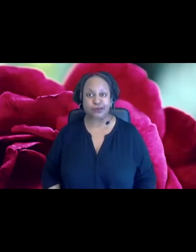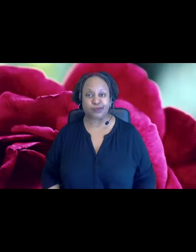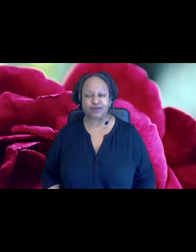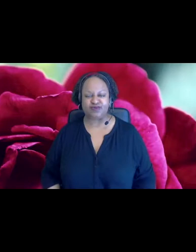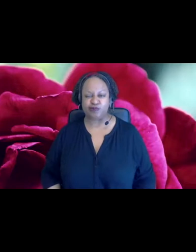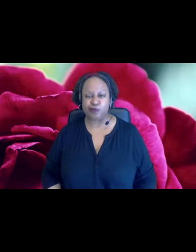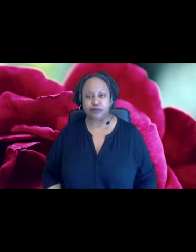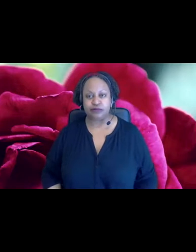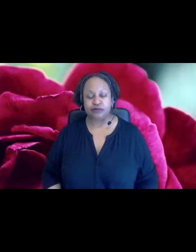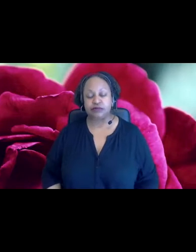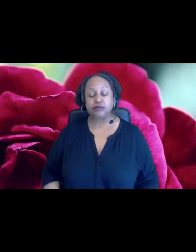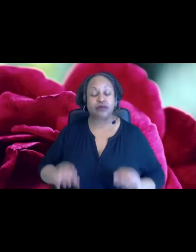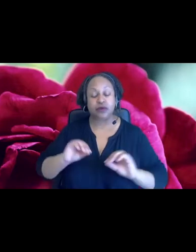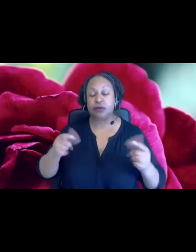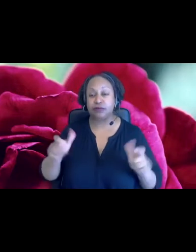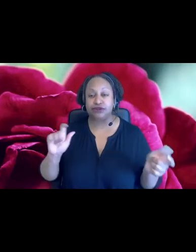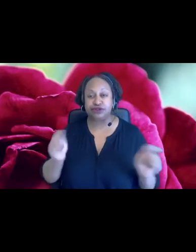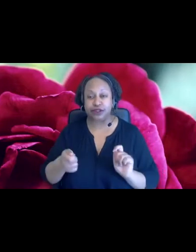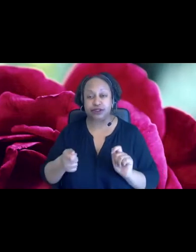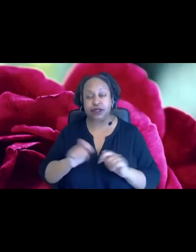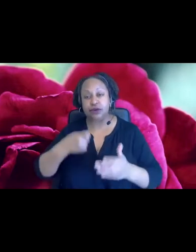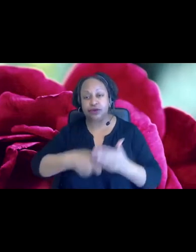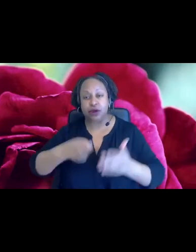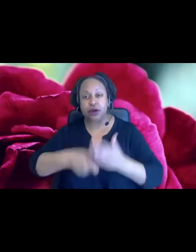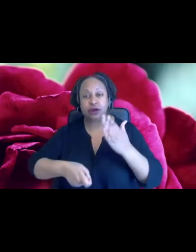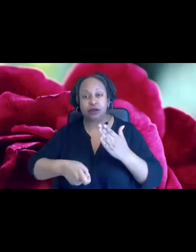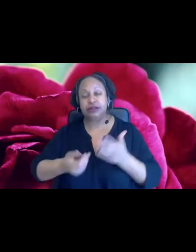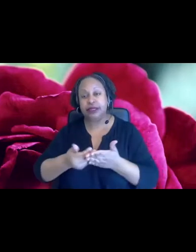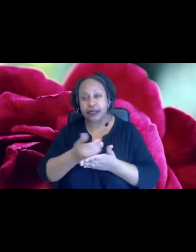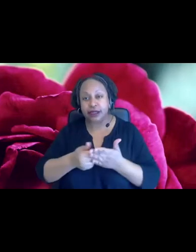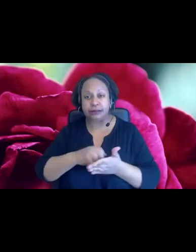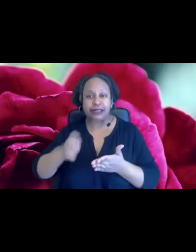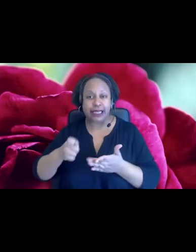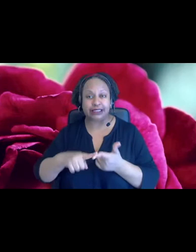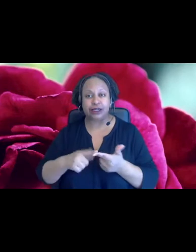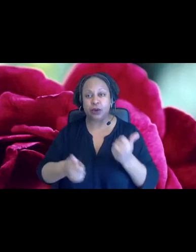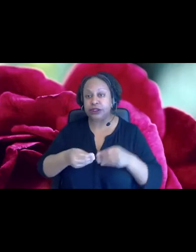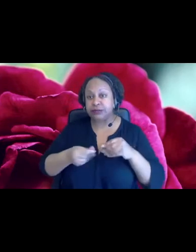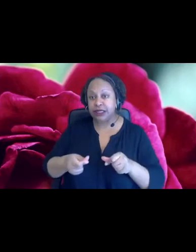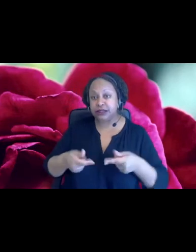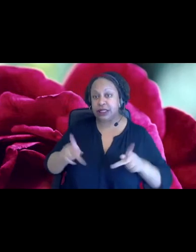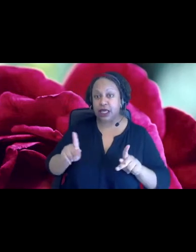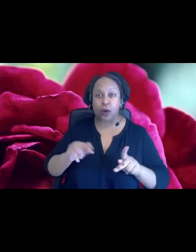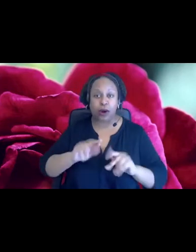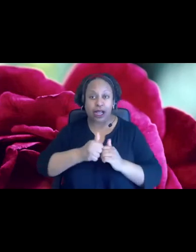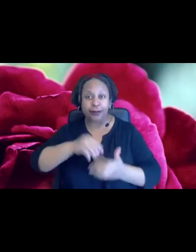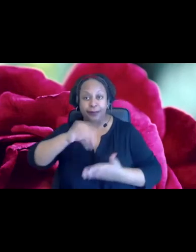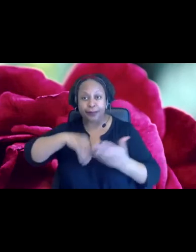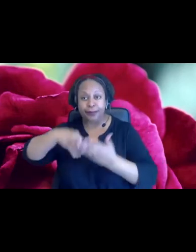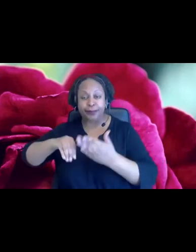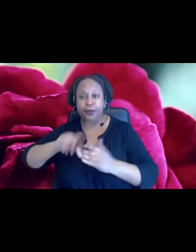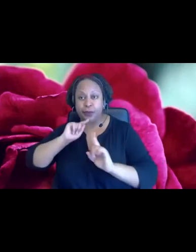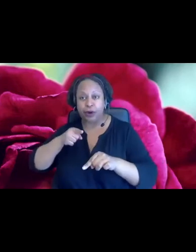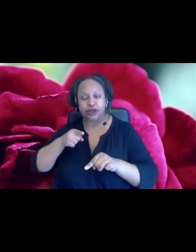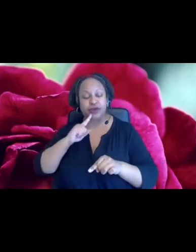artists' income is taxed or what expenses are allowed or how it's to be reported. It just put it